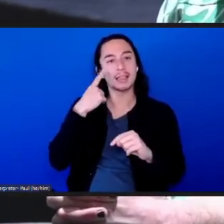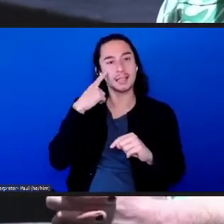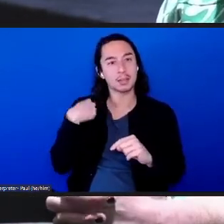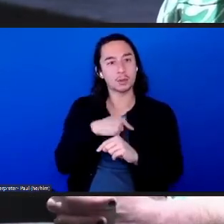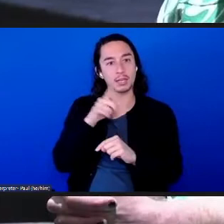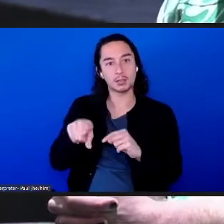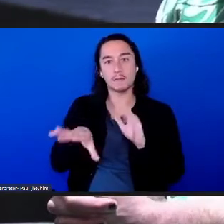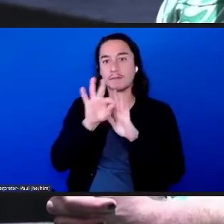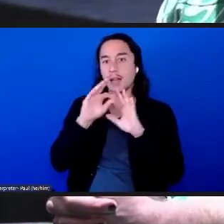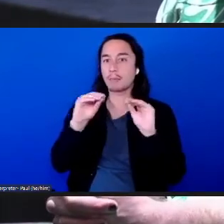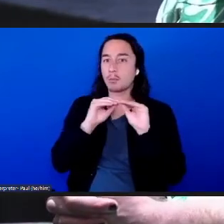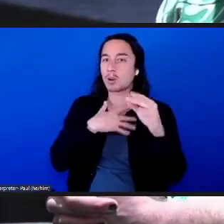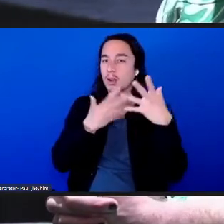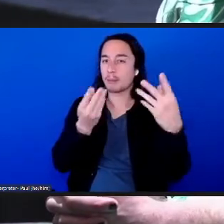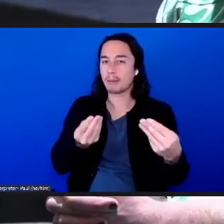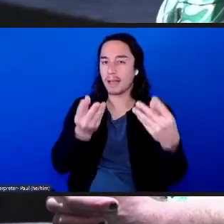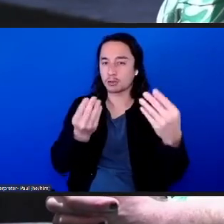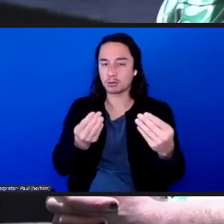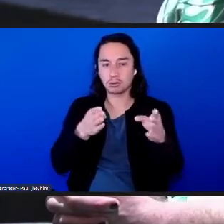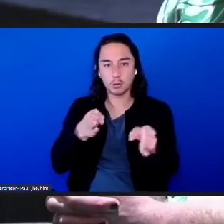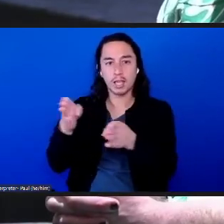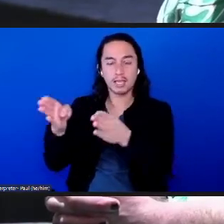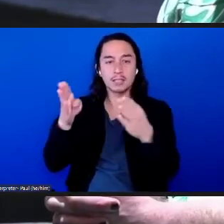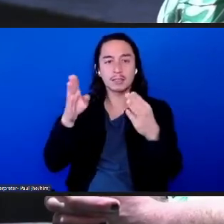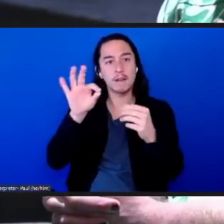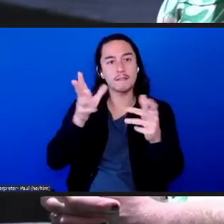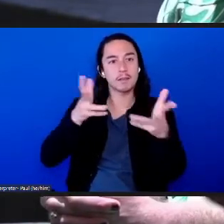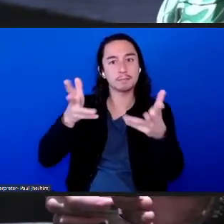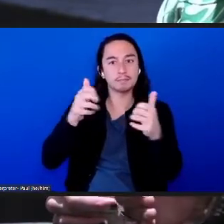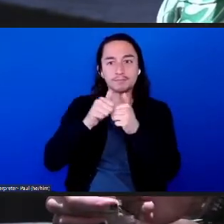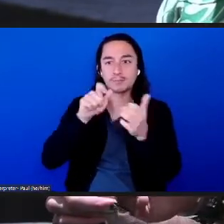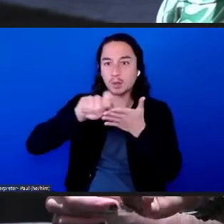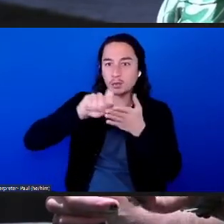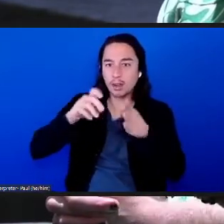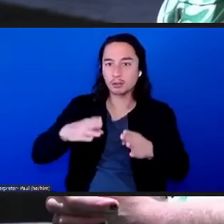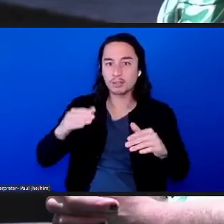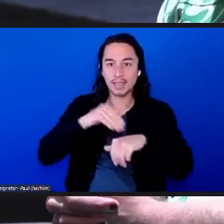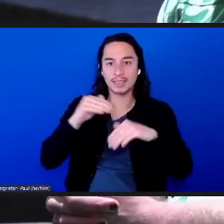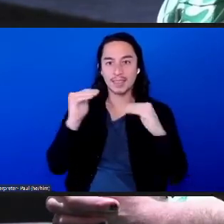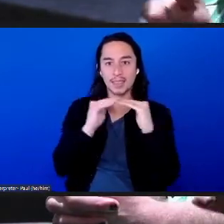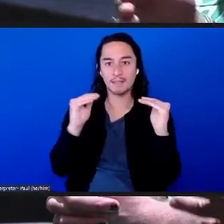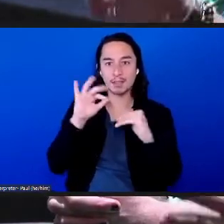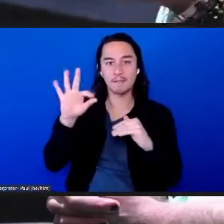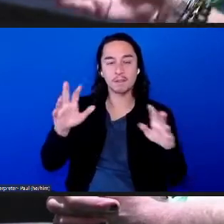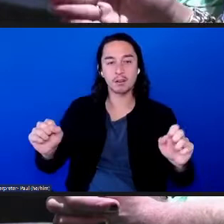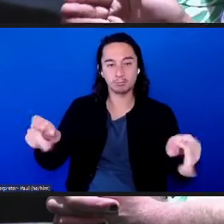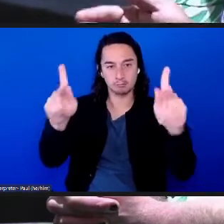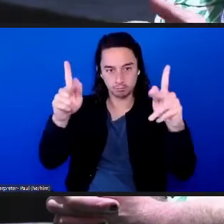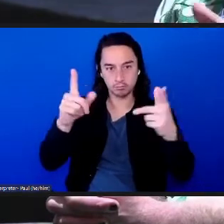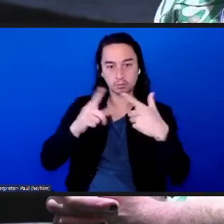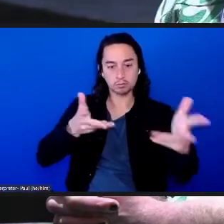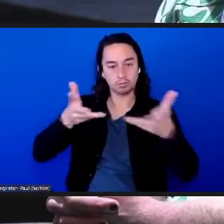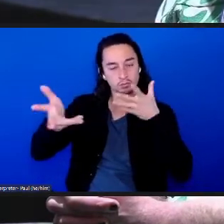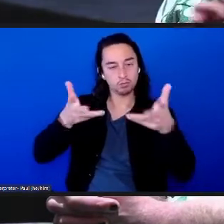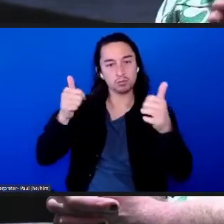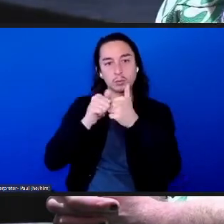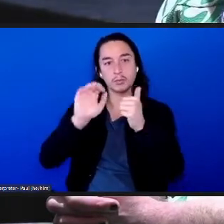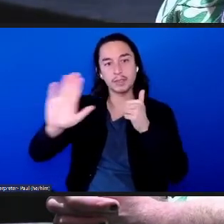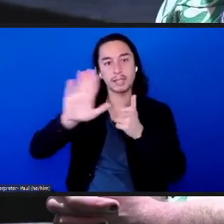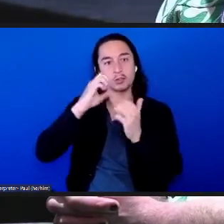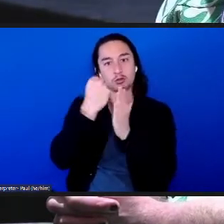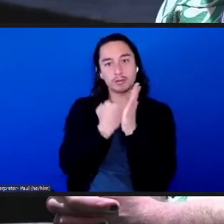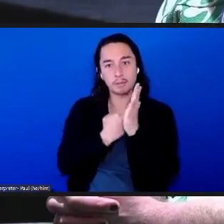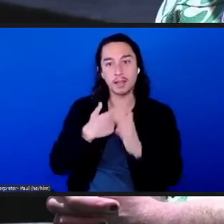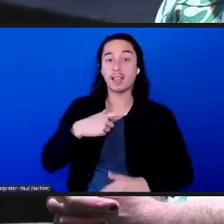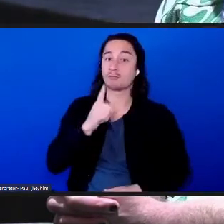more compassionate ways of engaging with writers at the level of opportunity to engage with their script. I